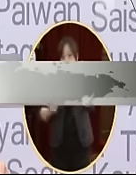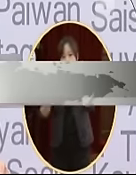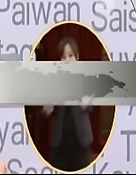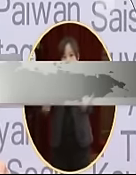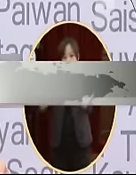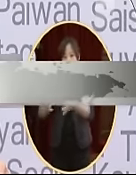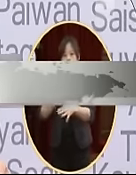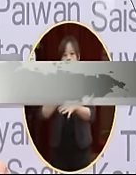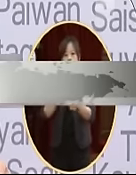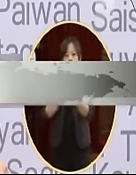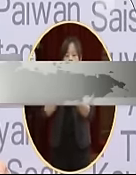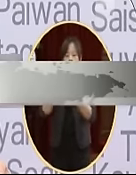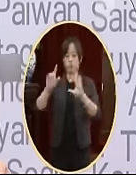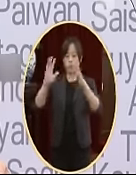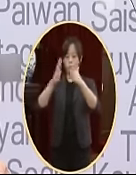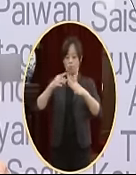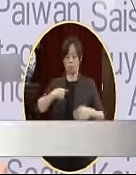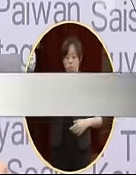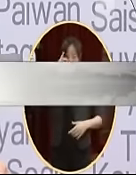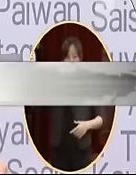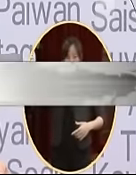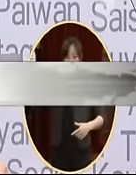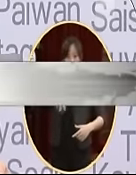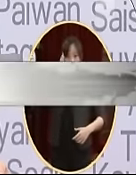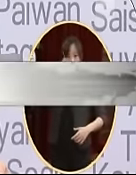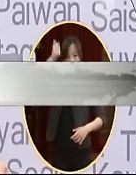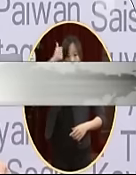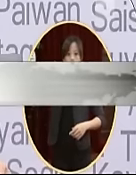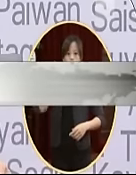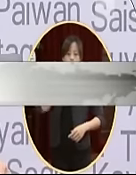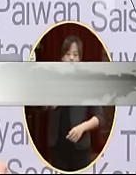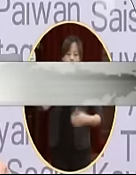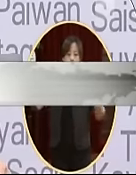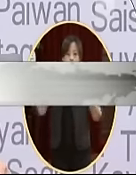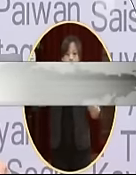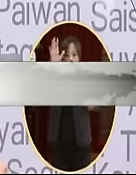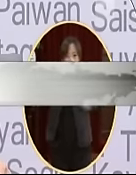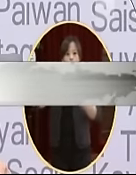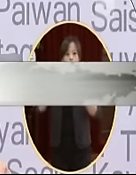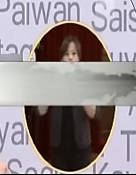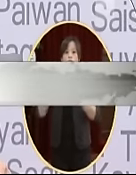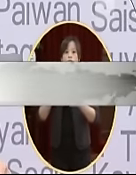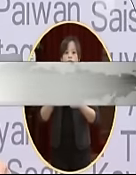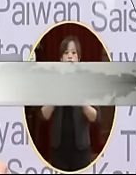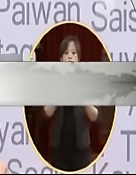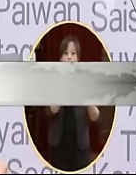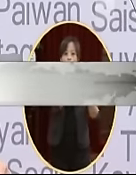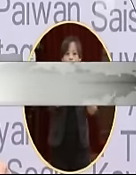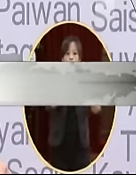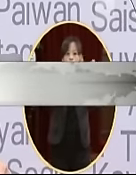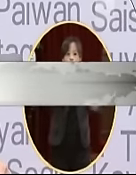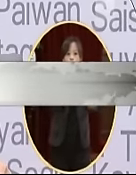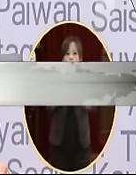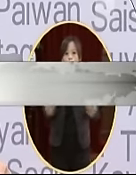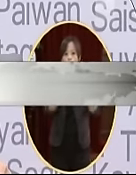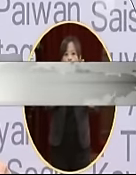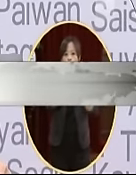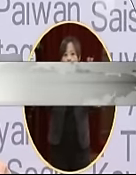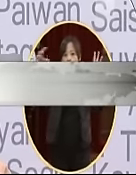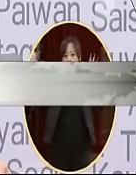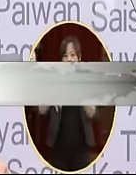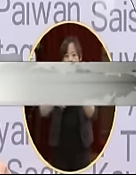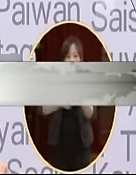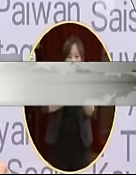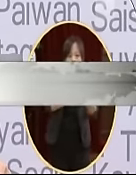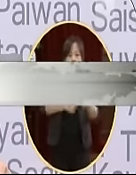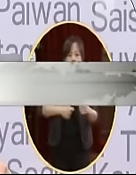for indigenous peoples. I will personally act as the convener of the commission in my capacity as the nation's head of state, and I will work